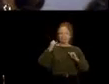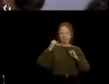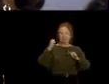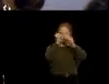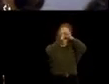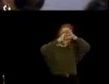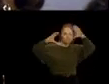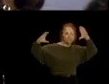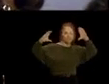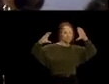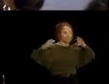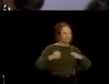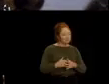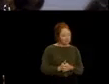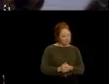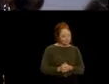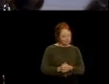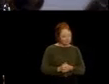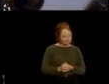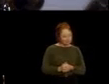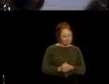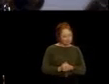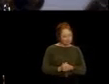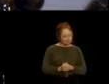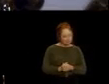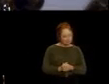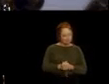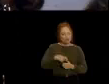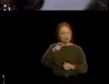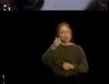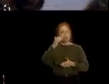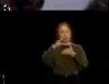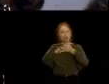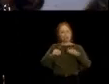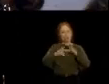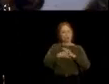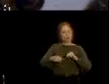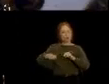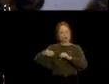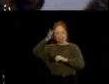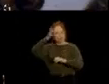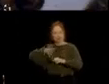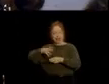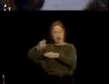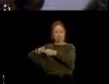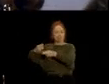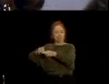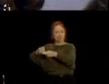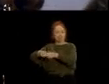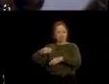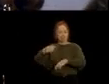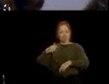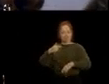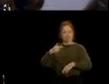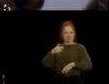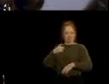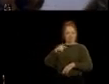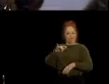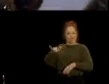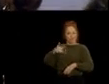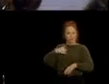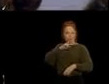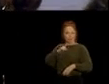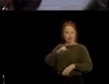story of Walter Mitty, Yes. I lived through him. Okay? My question to you is, because you were a